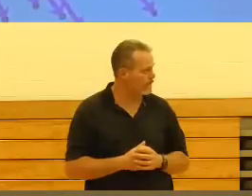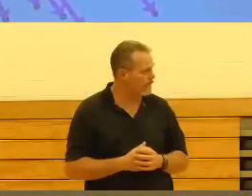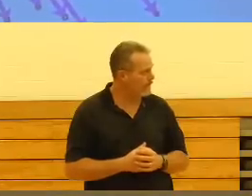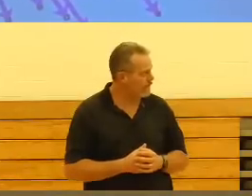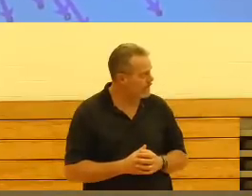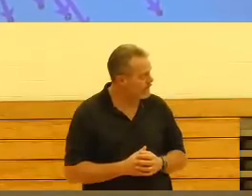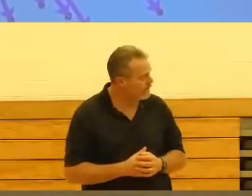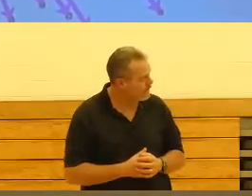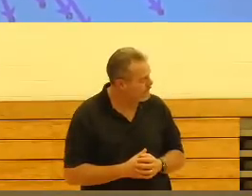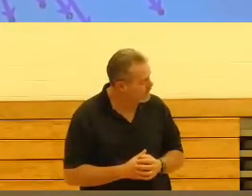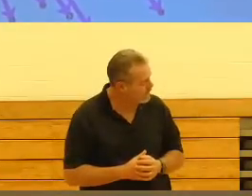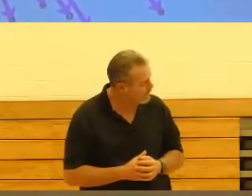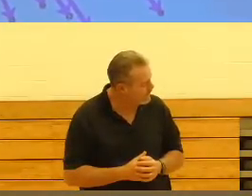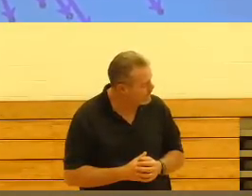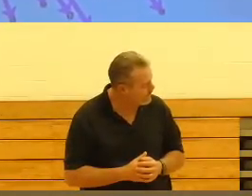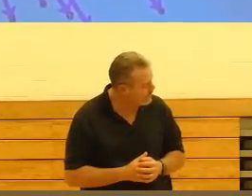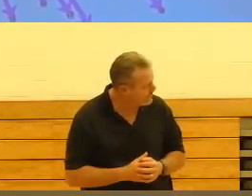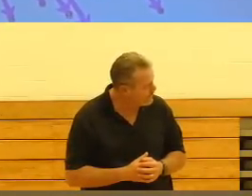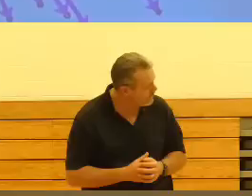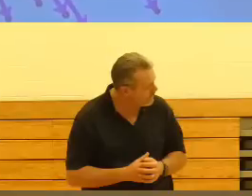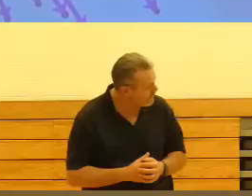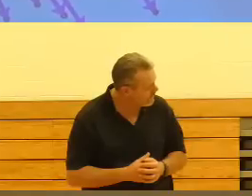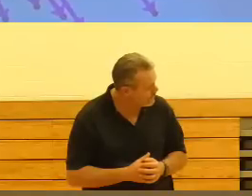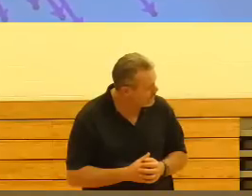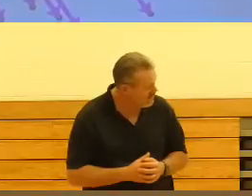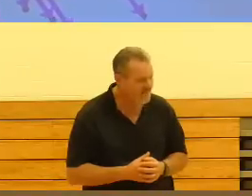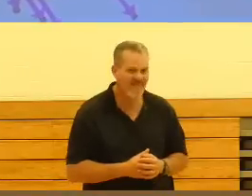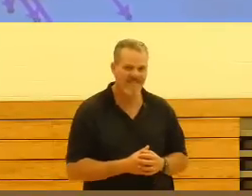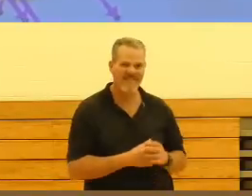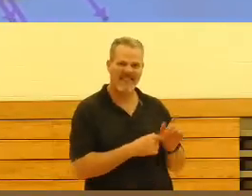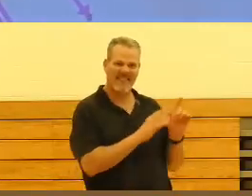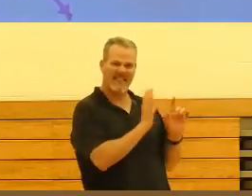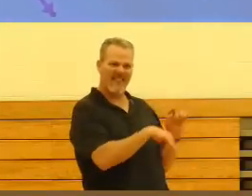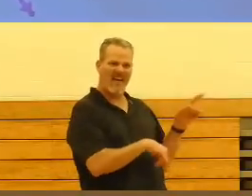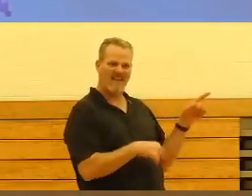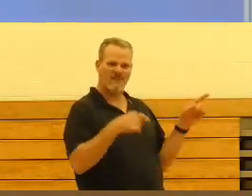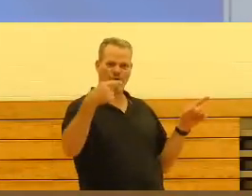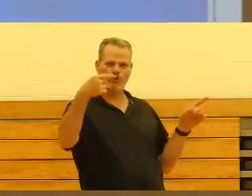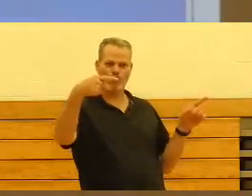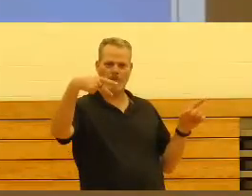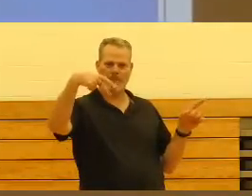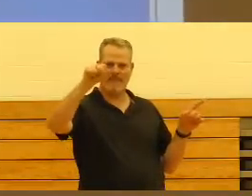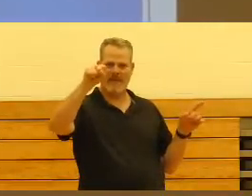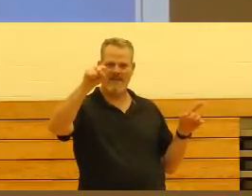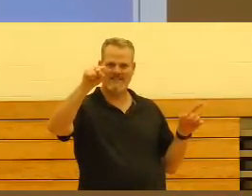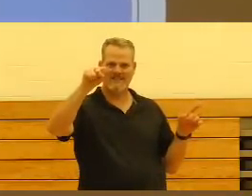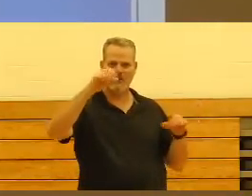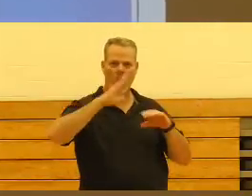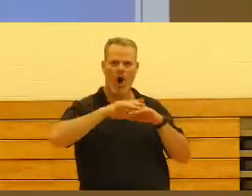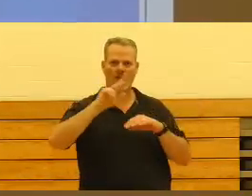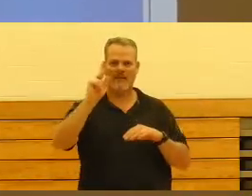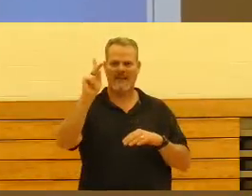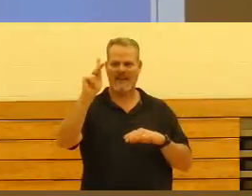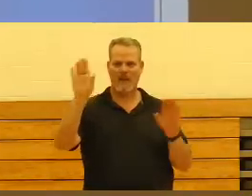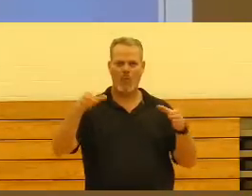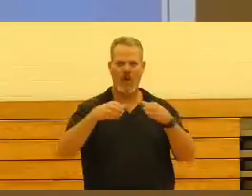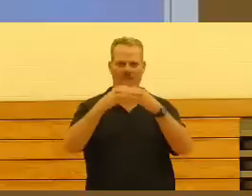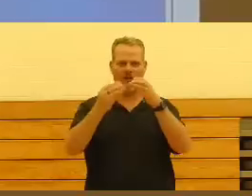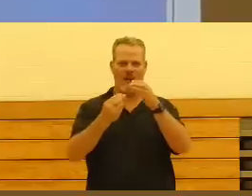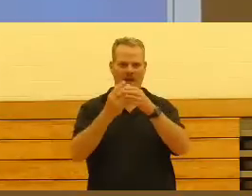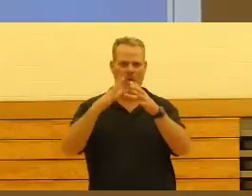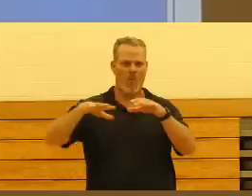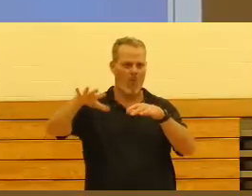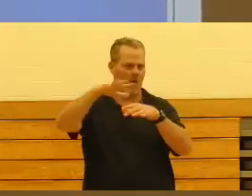Now to put this in context, this is what the GPS vectors on Kilauea, which is a more active volcano, looks